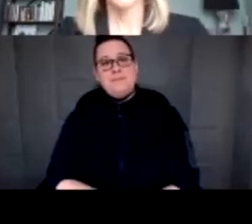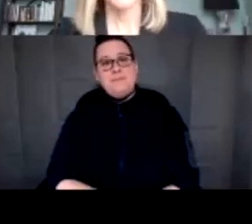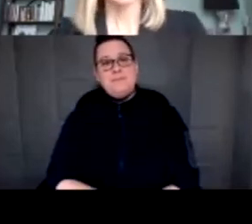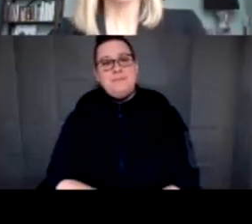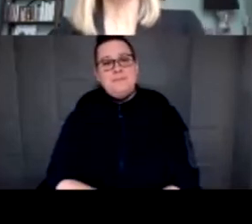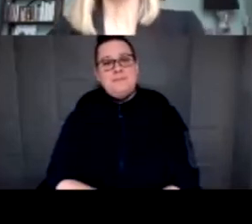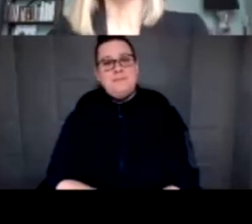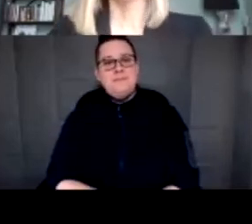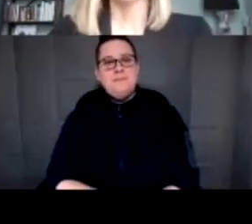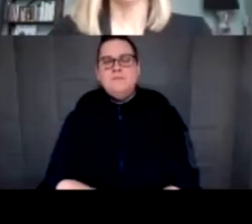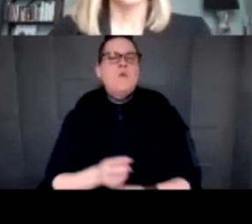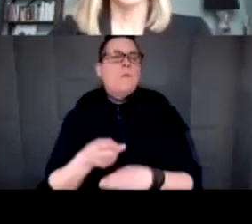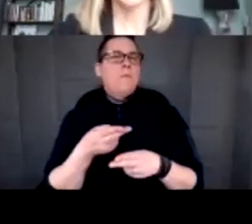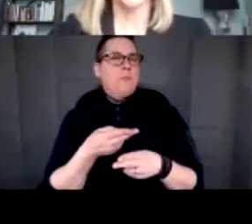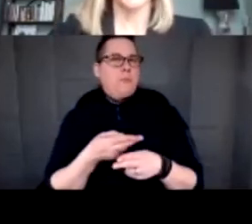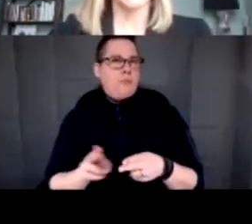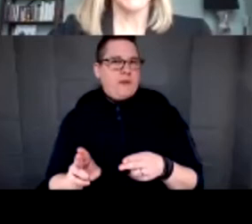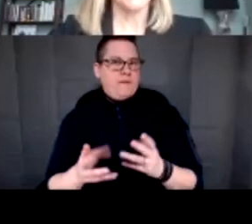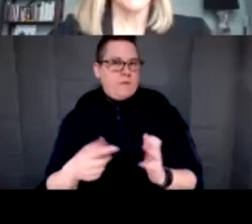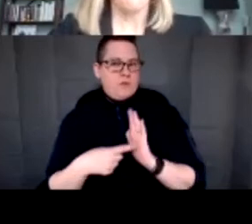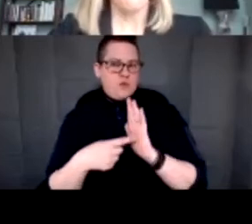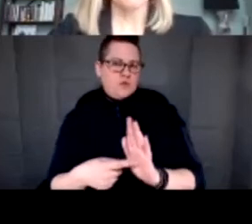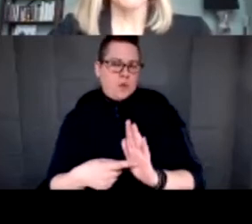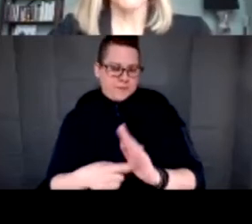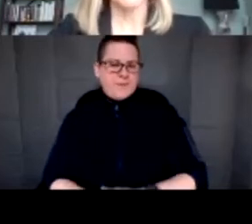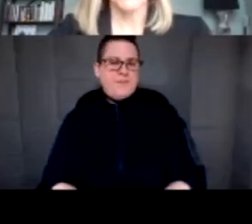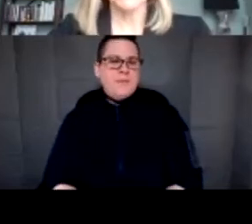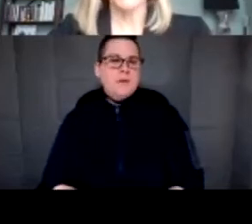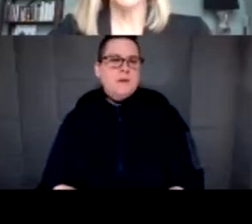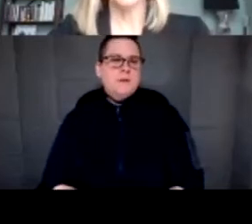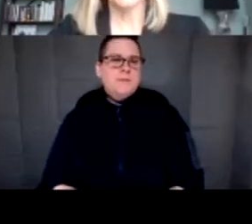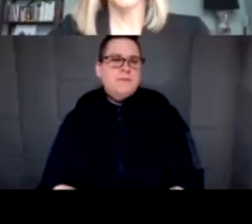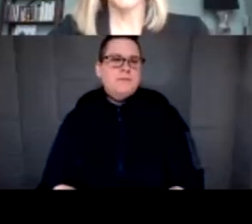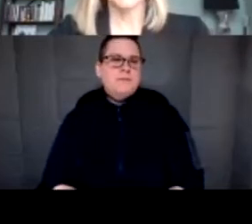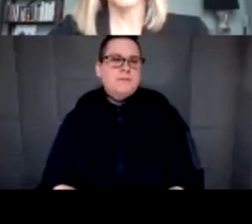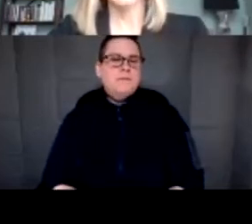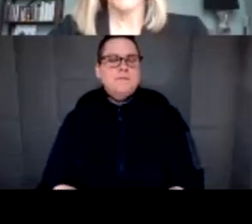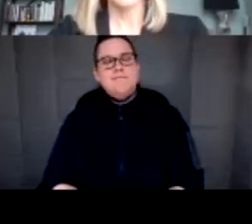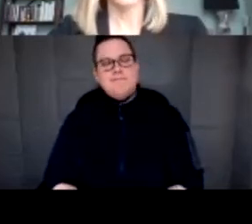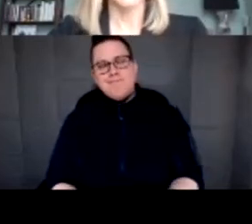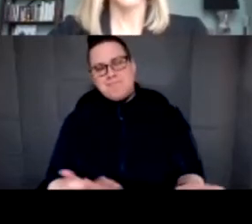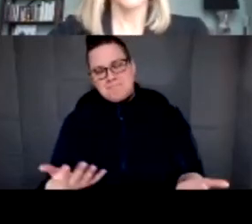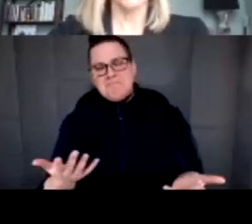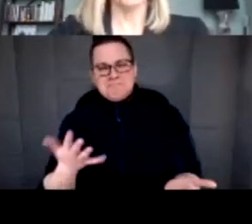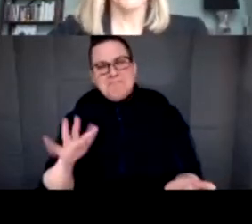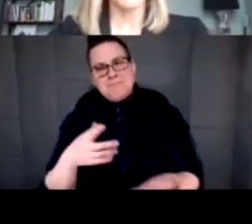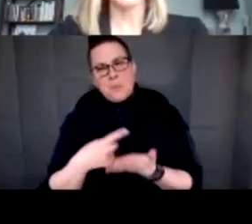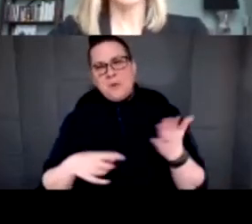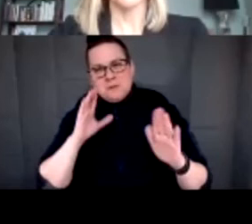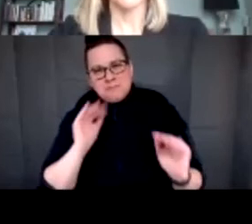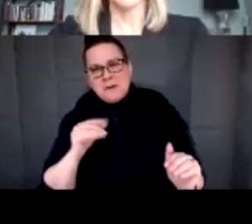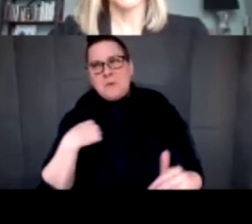And so just briefly, just wanted to show you again, likely what we would expect, since we all